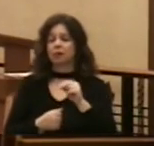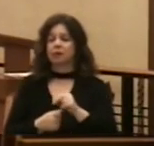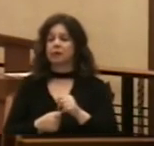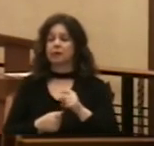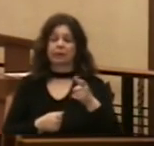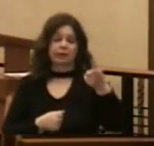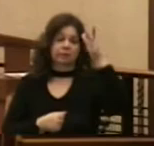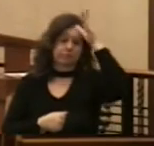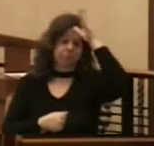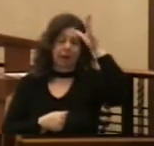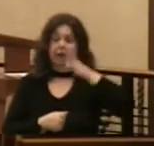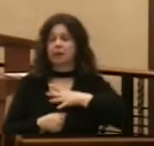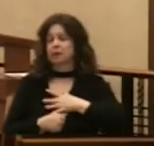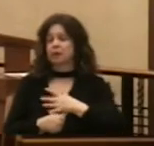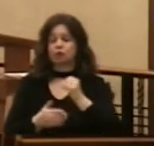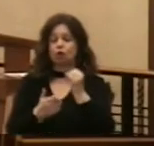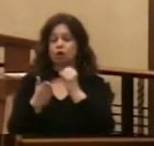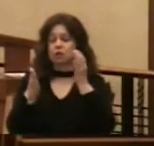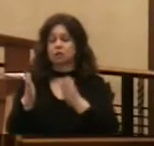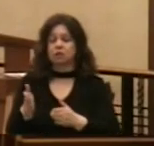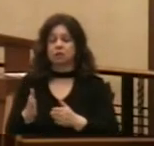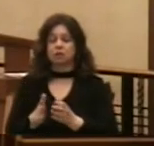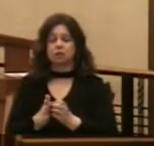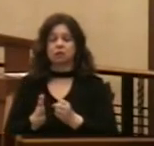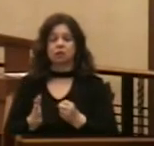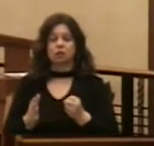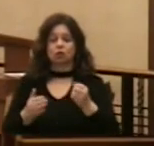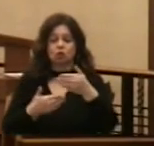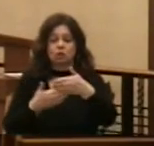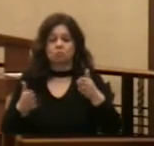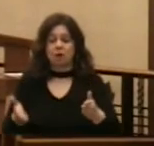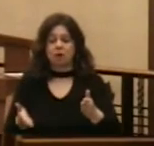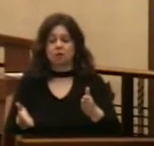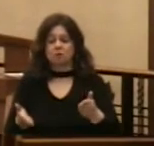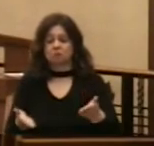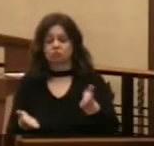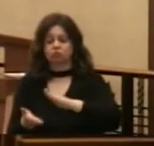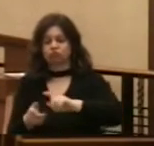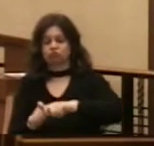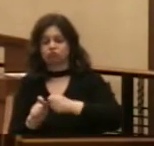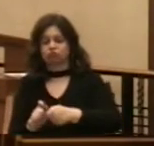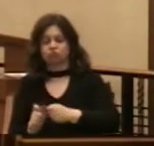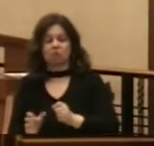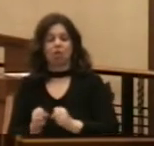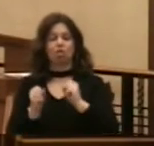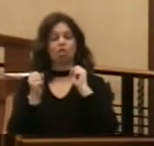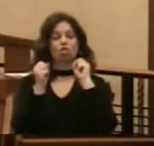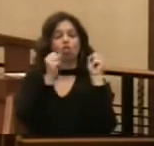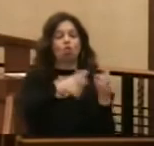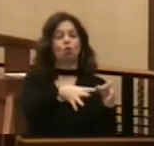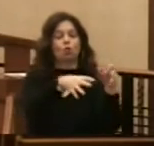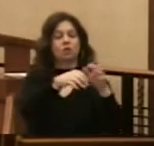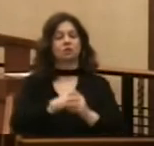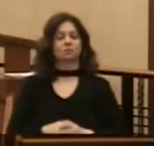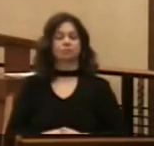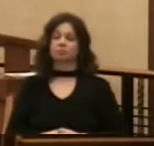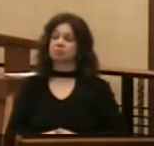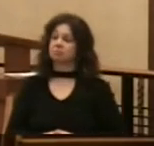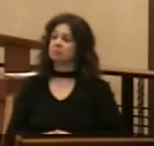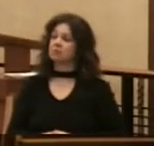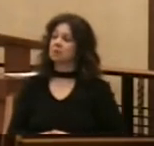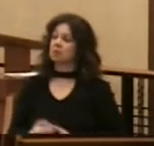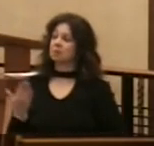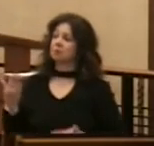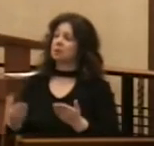he just threw it into a hole in the ground. Worthless. Now say that treasure is found by